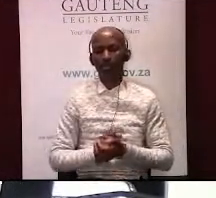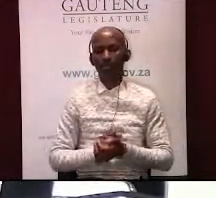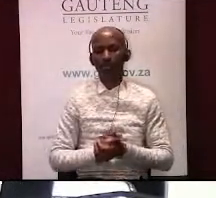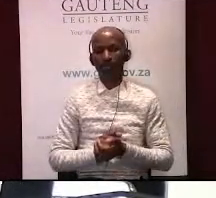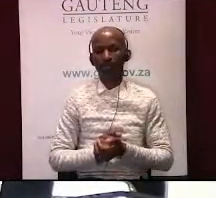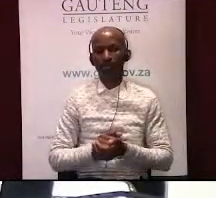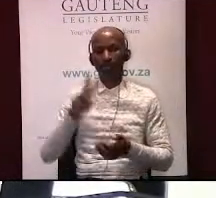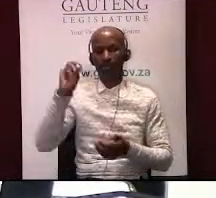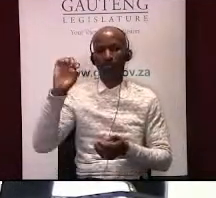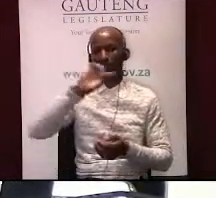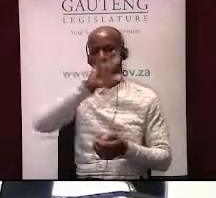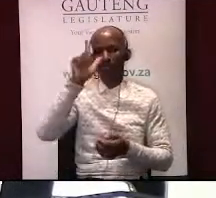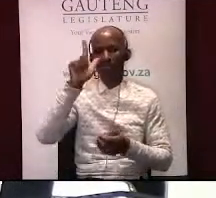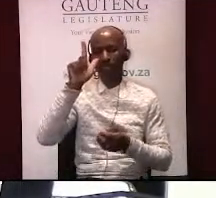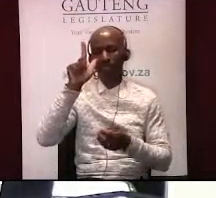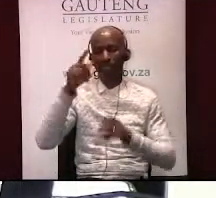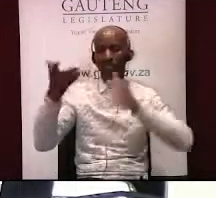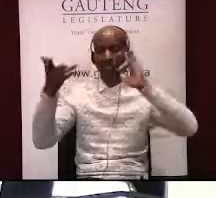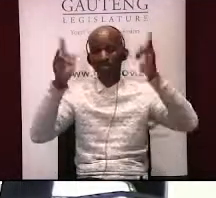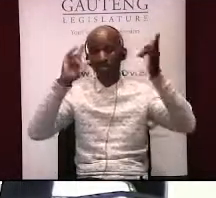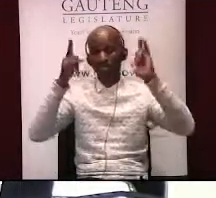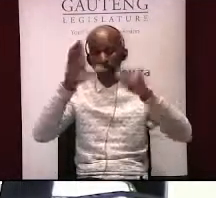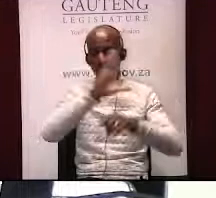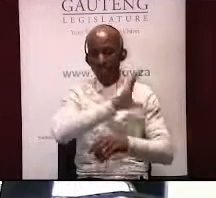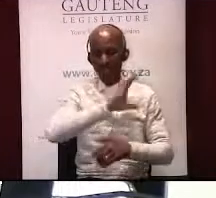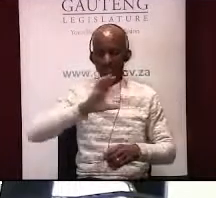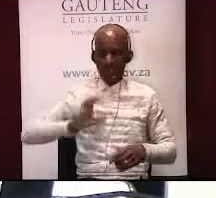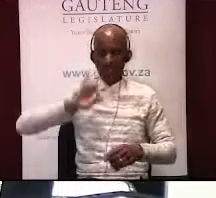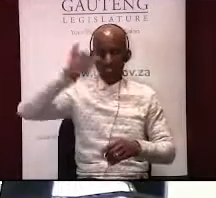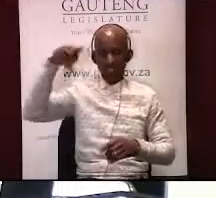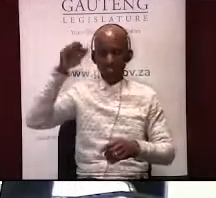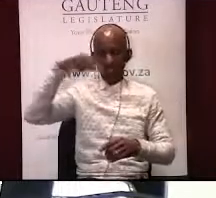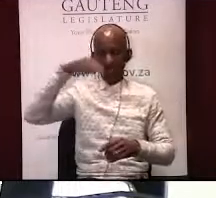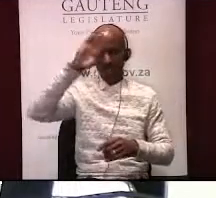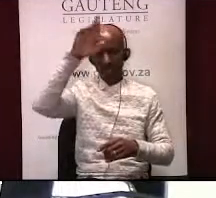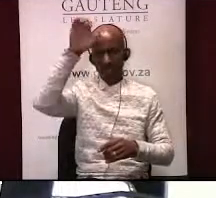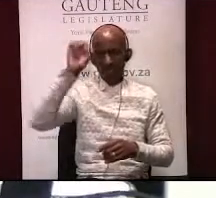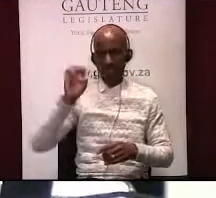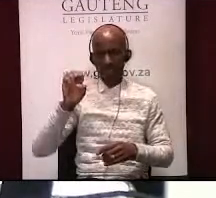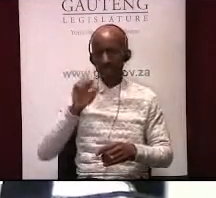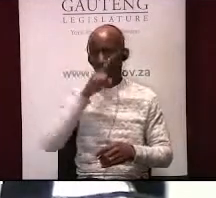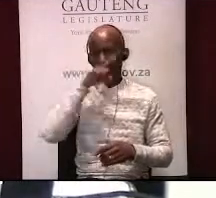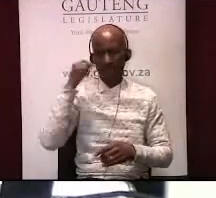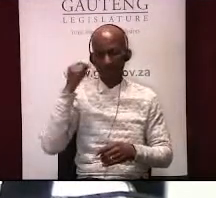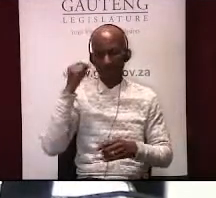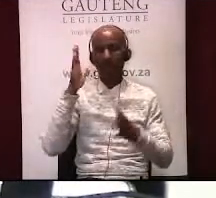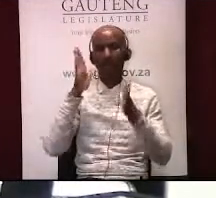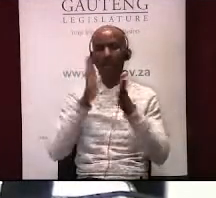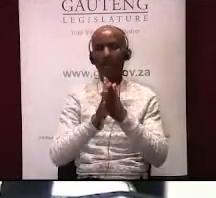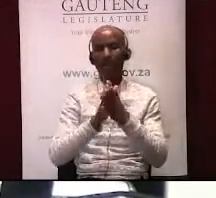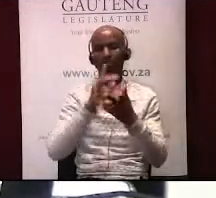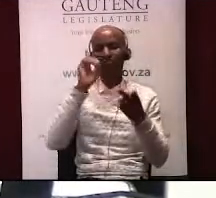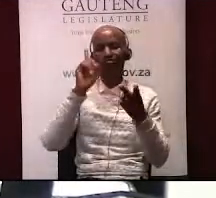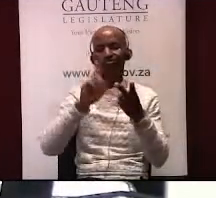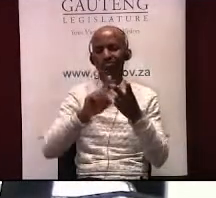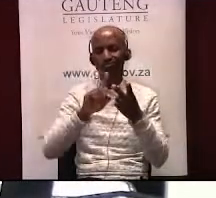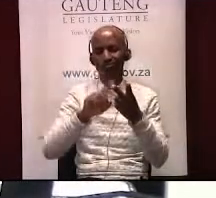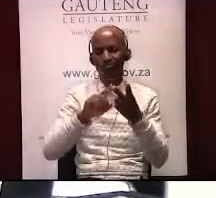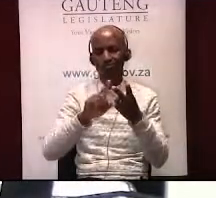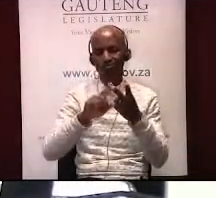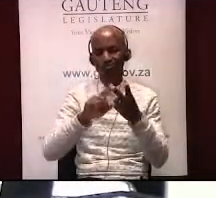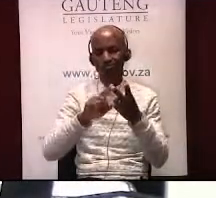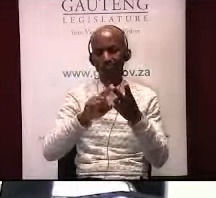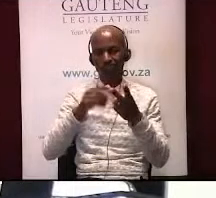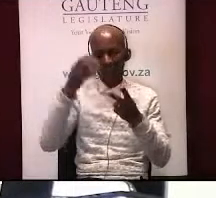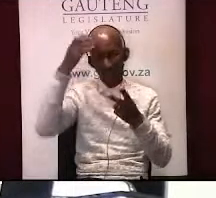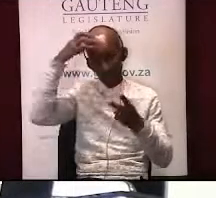of Mogale City, Councillor Jacqueline Panel, as well as the